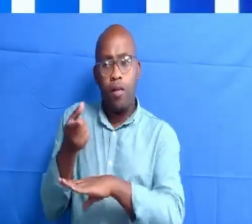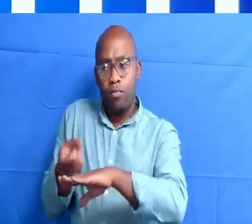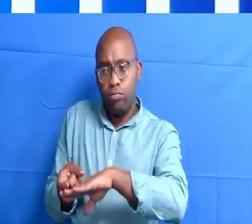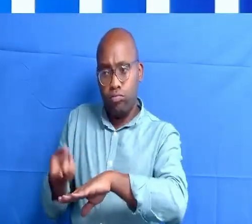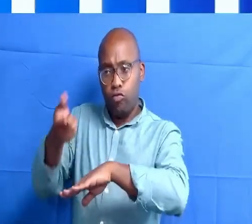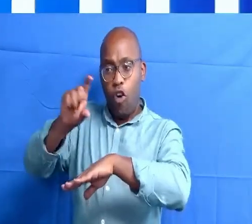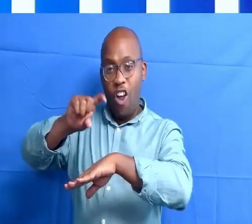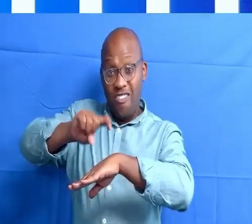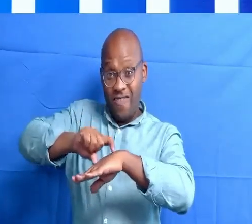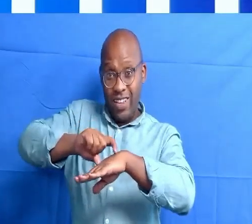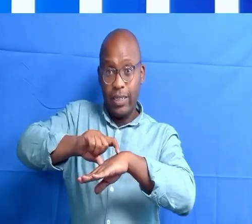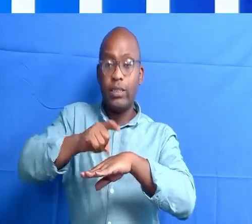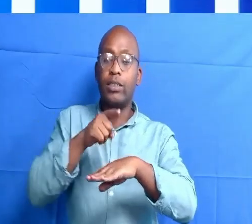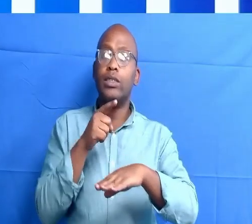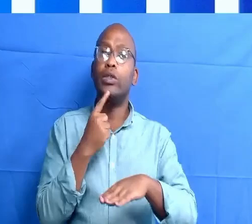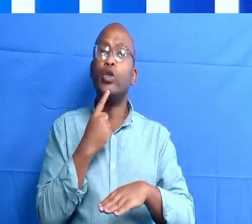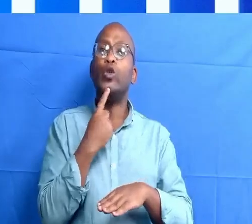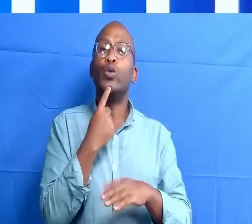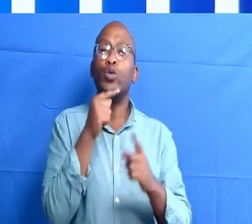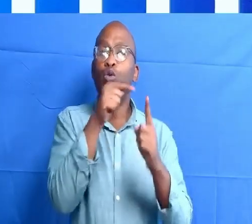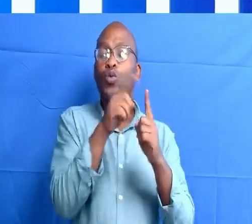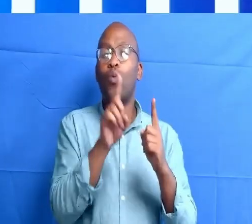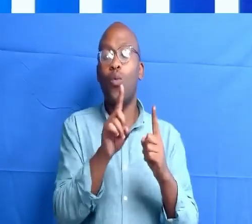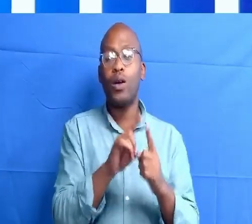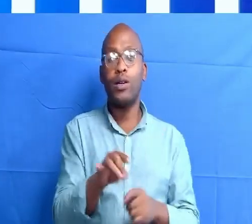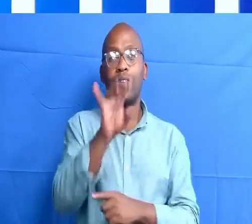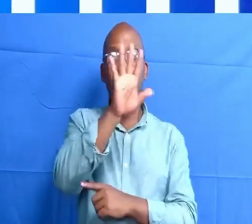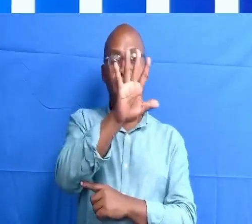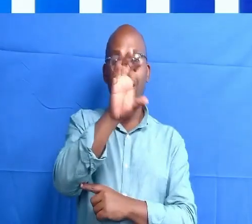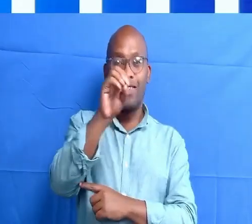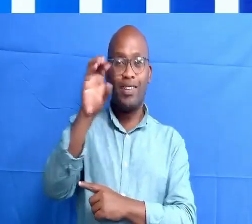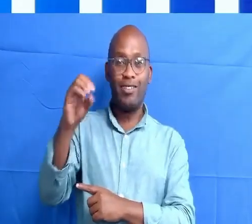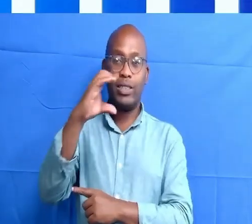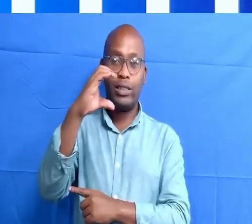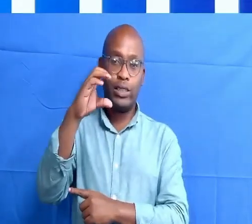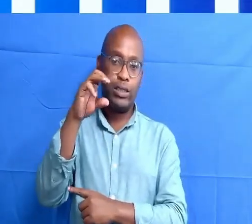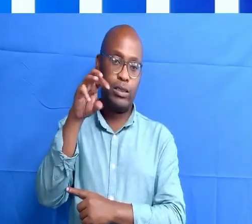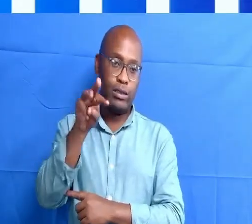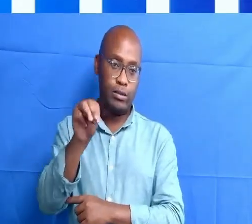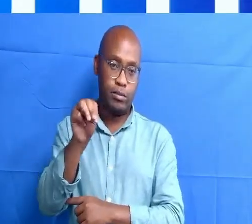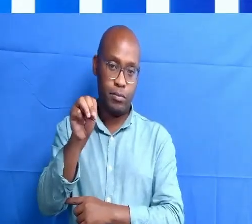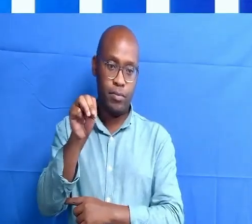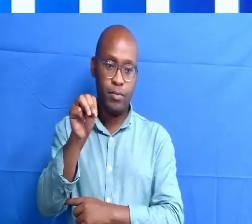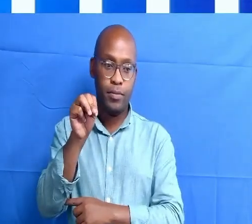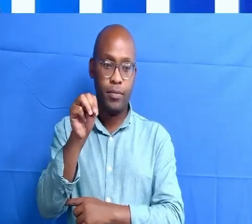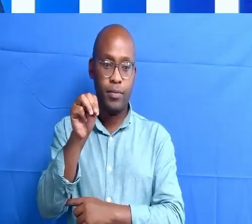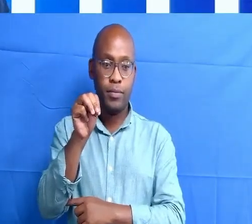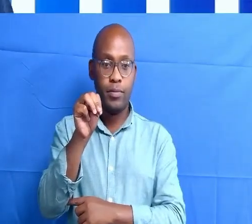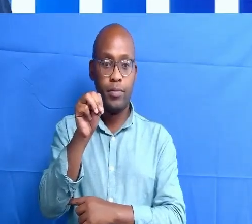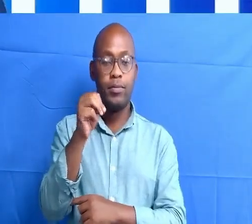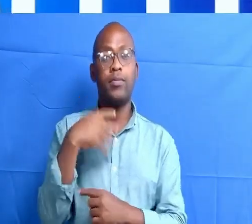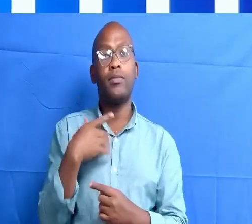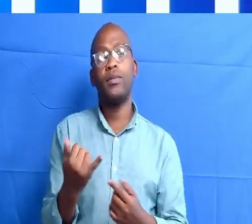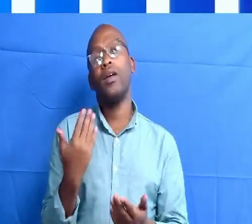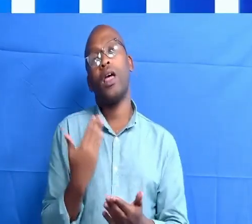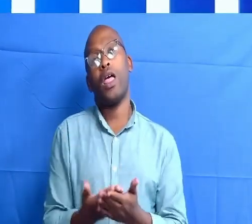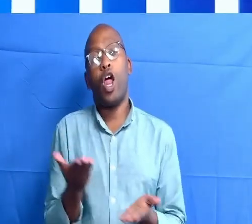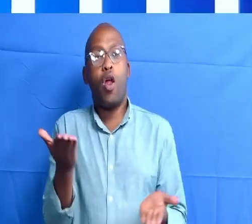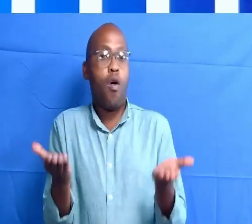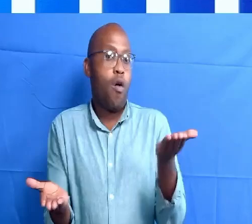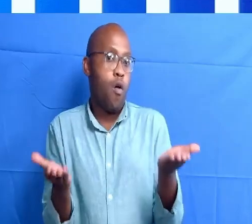to 500 centimeters. 500 centimeters. And now I can just compare